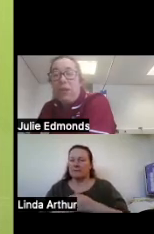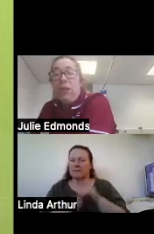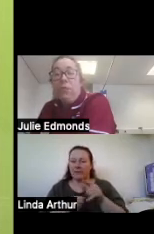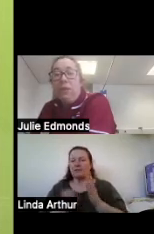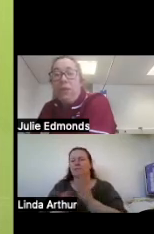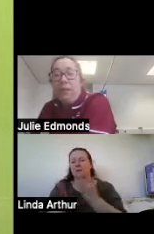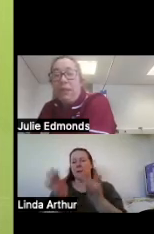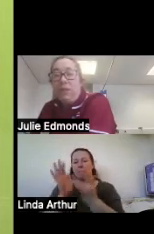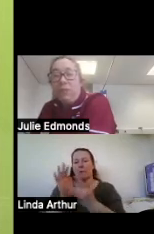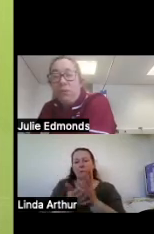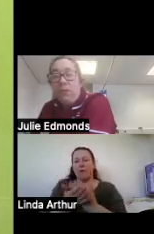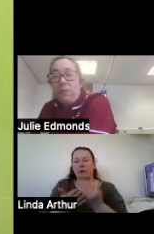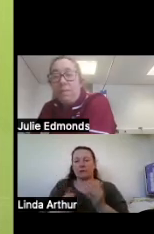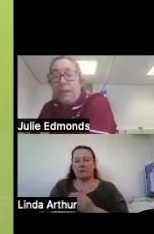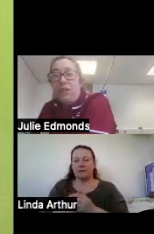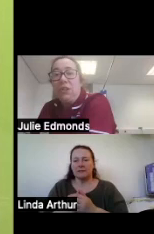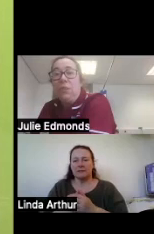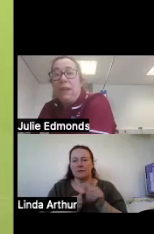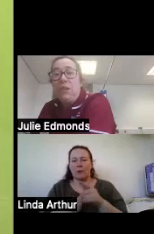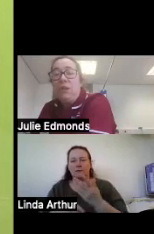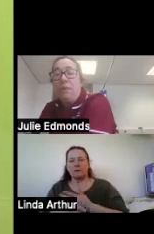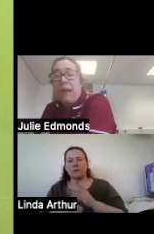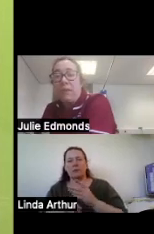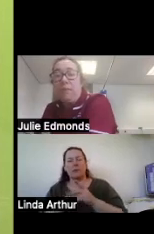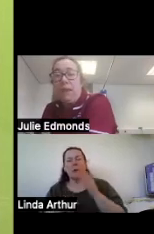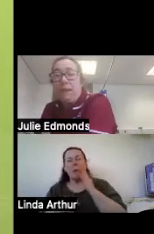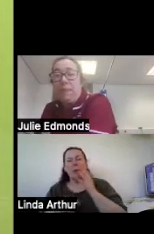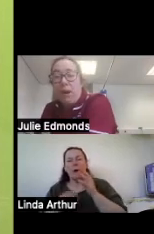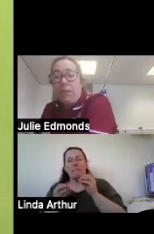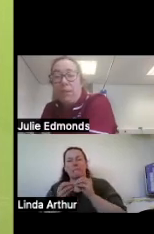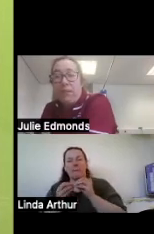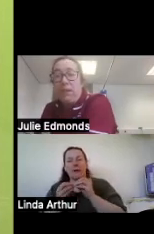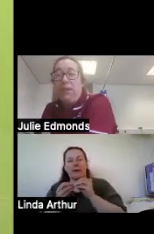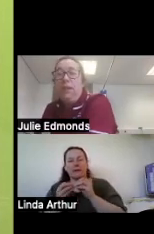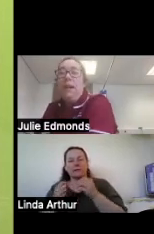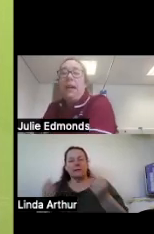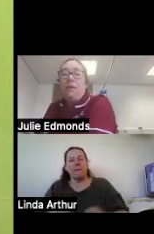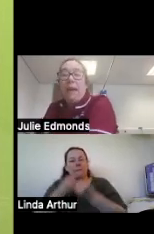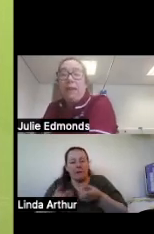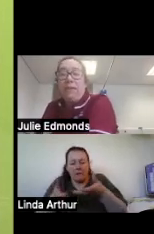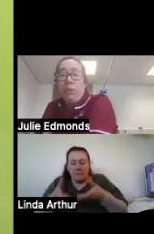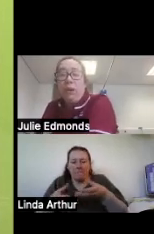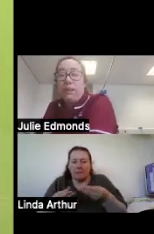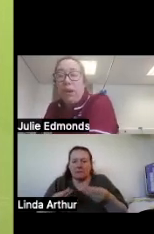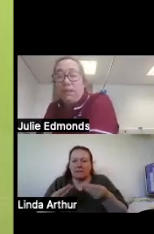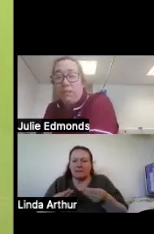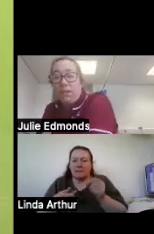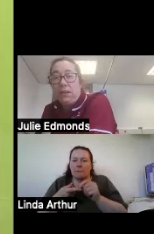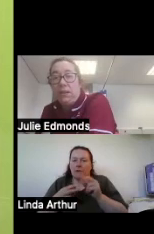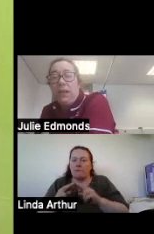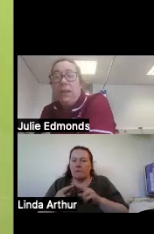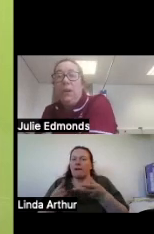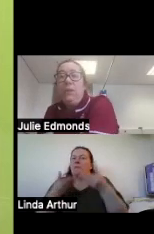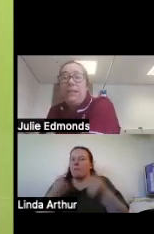part. One thing that I don't know, it's been mentioned that when the bladder is a powerful muscle, and the pelvic floor is a powerful